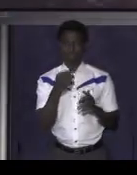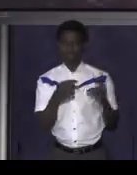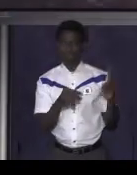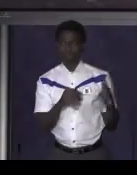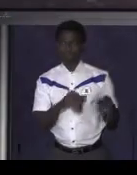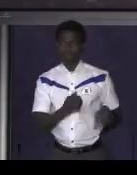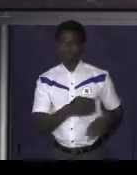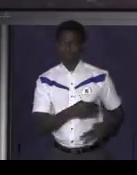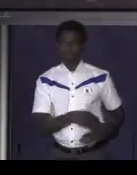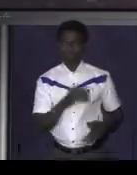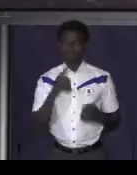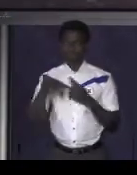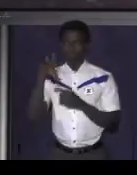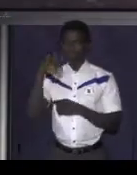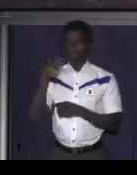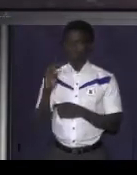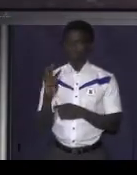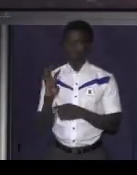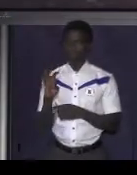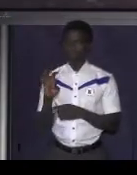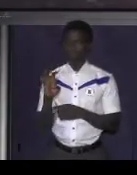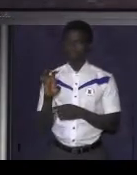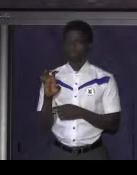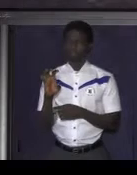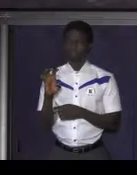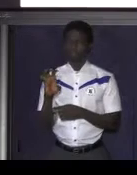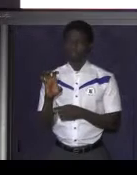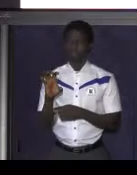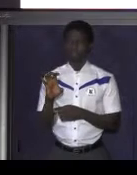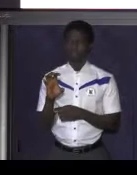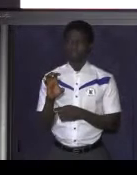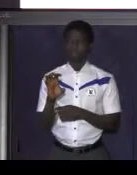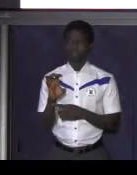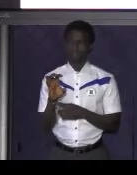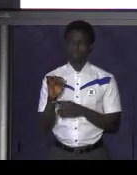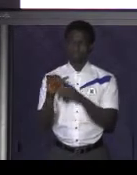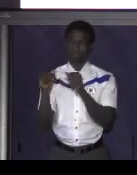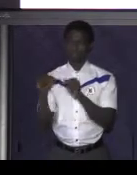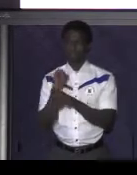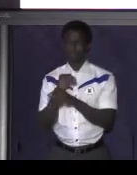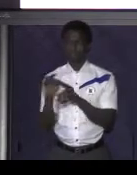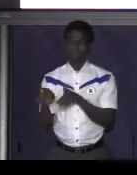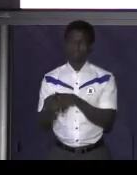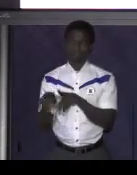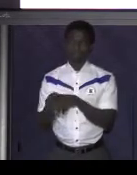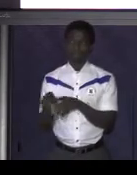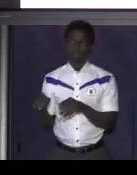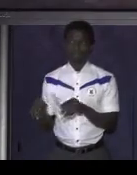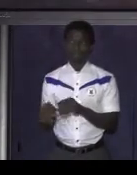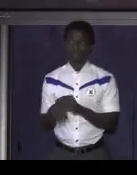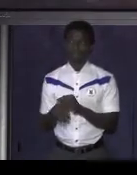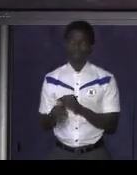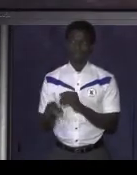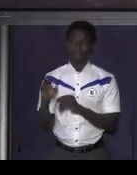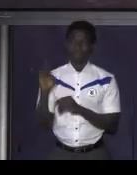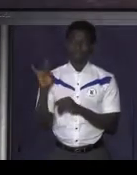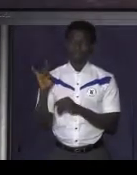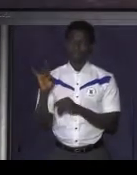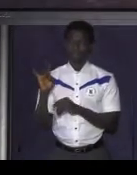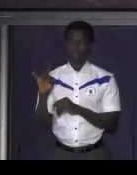find C, C squared is the same thing as 8 squared plus 6 squared, and that